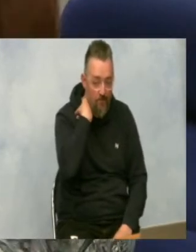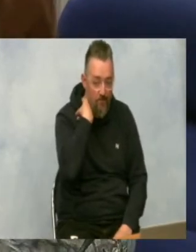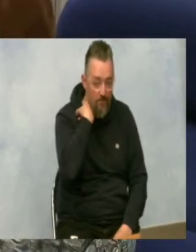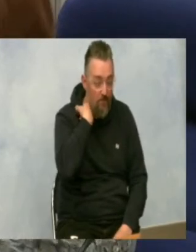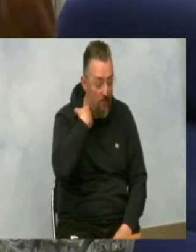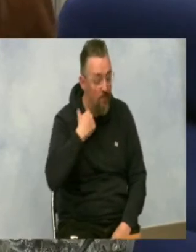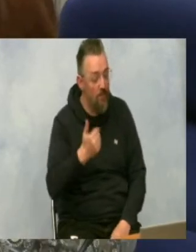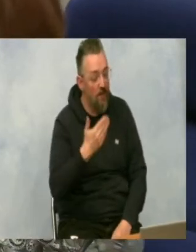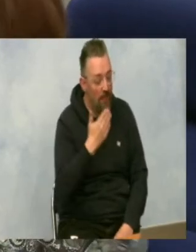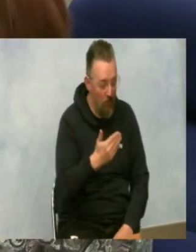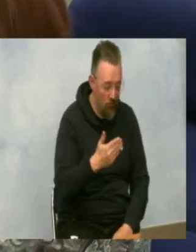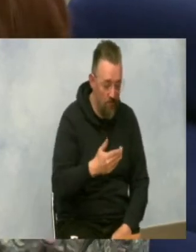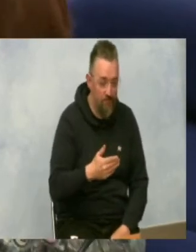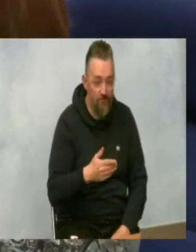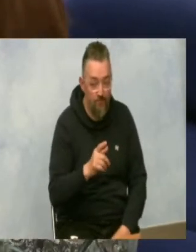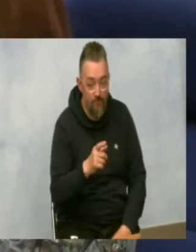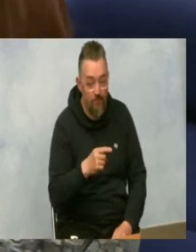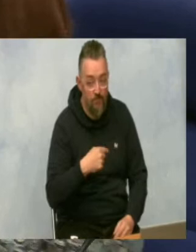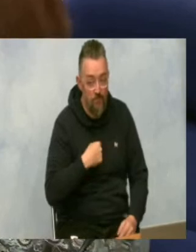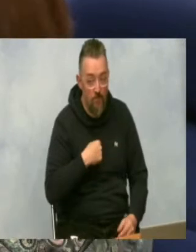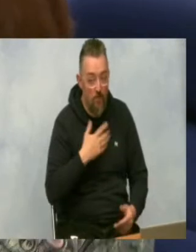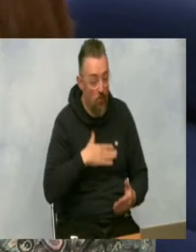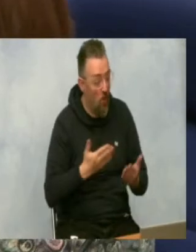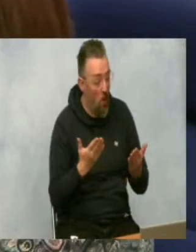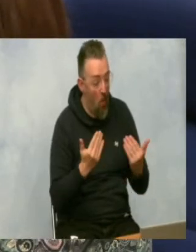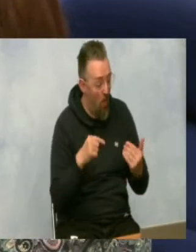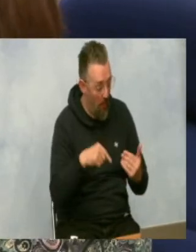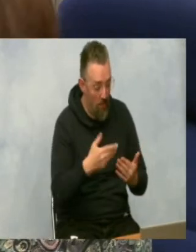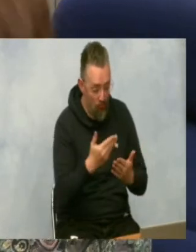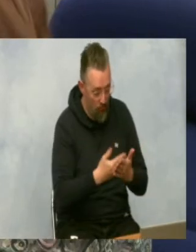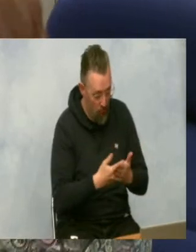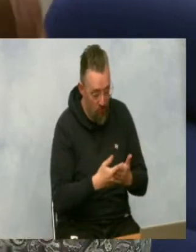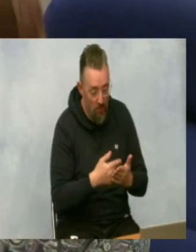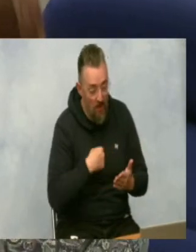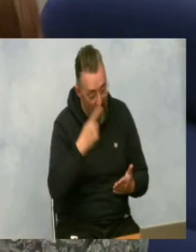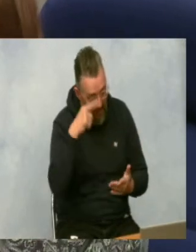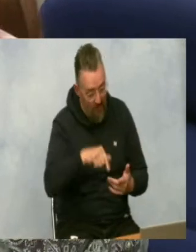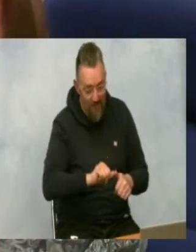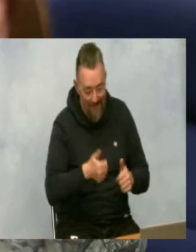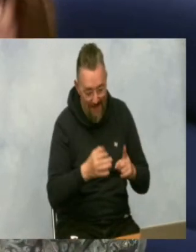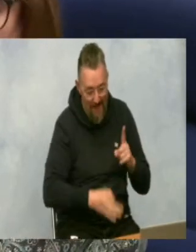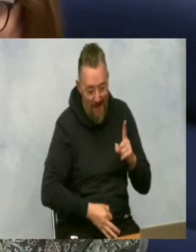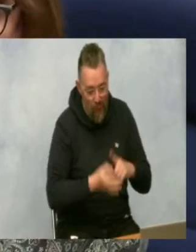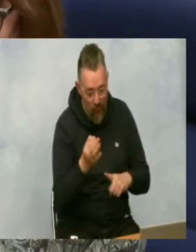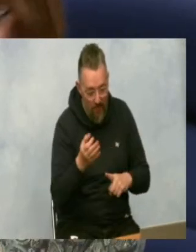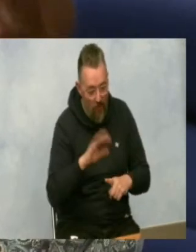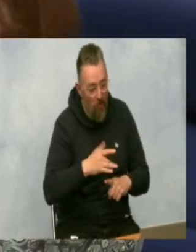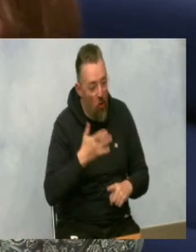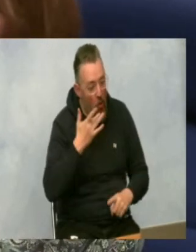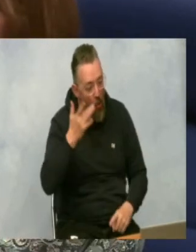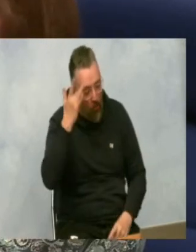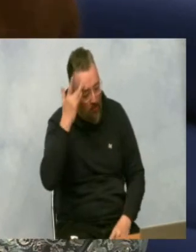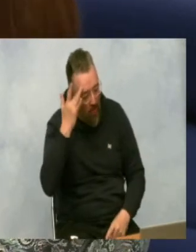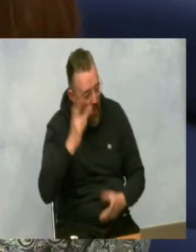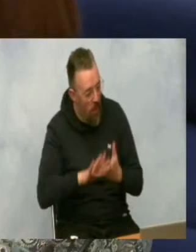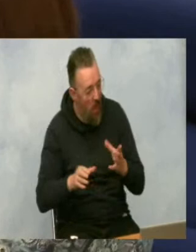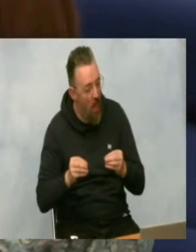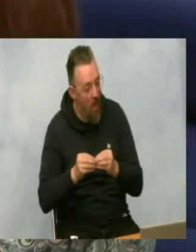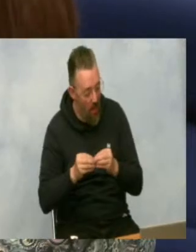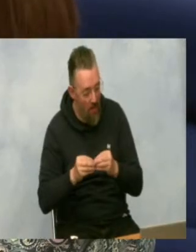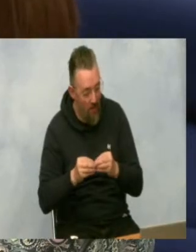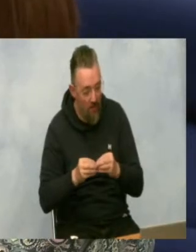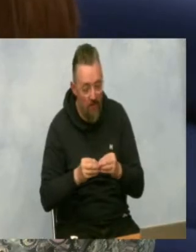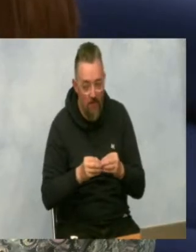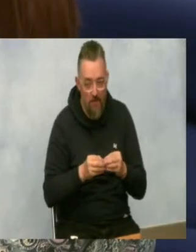Thanks again. Again, really just to welcome this. I think it's a great improvement on the hotel hubs, in